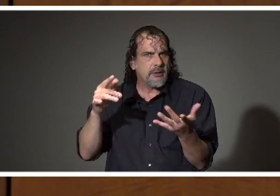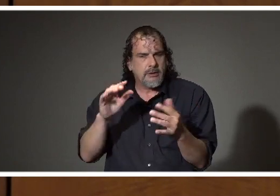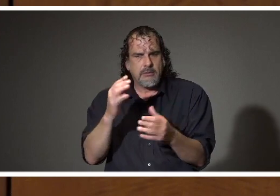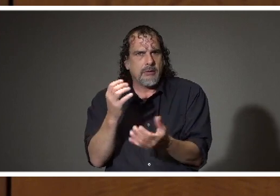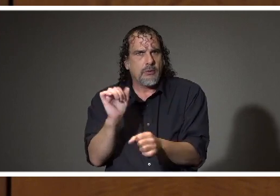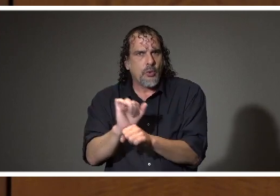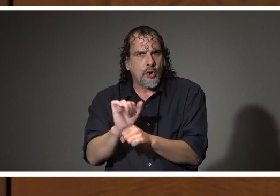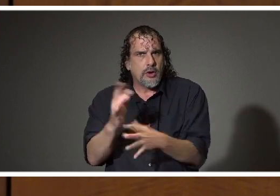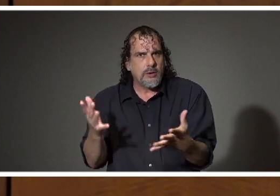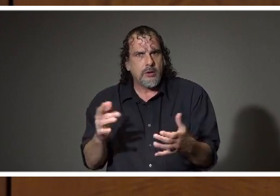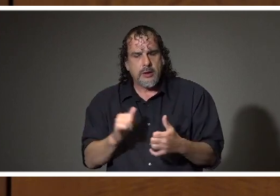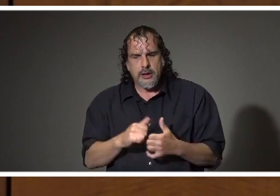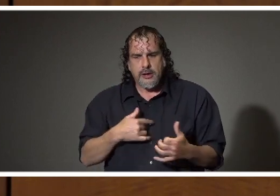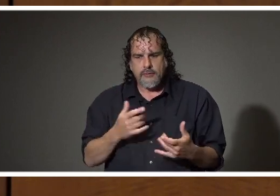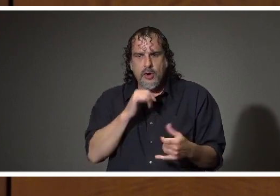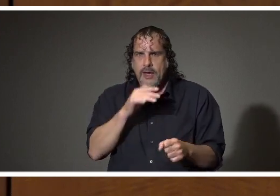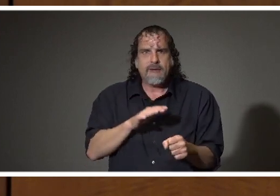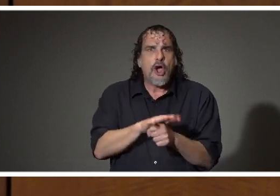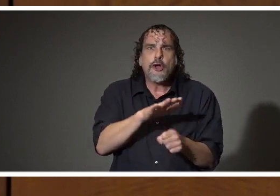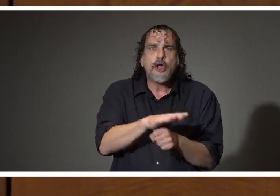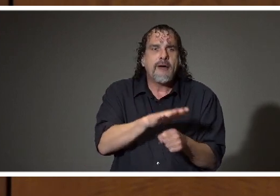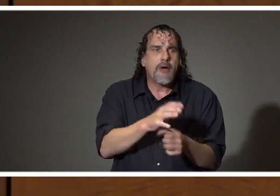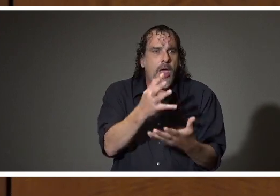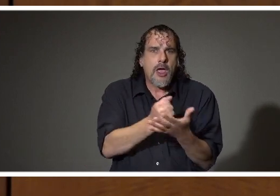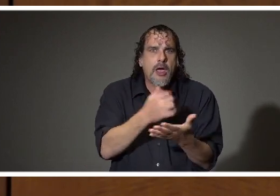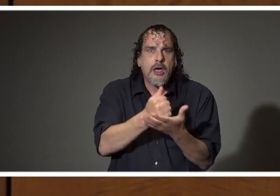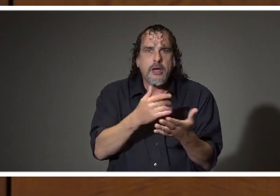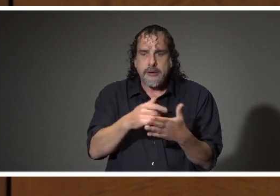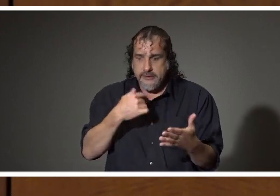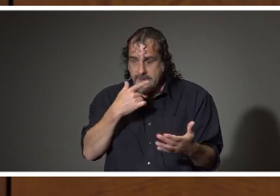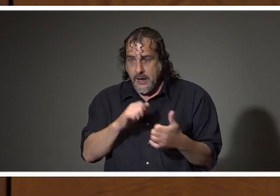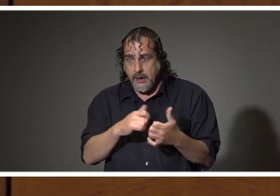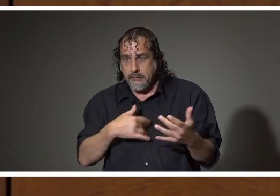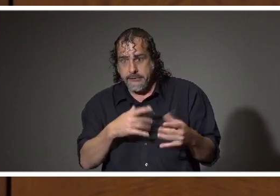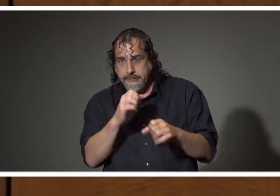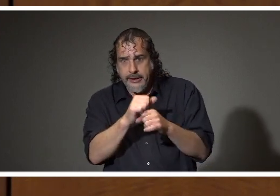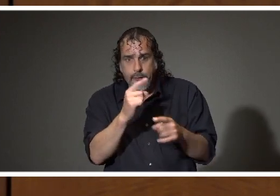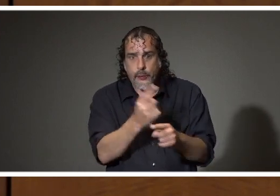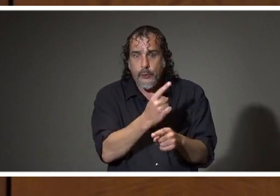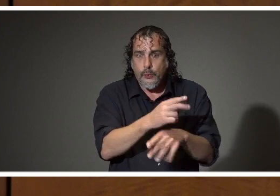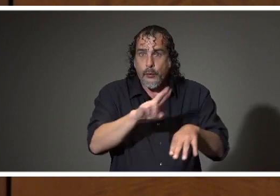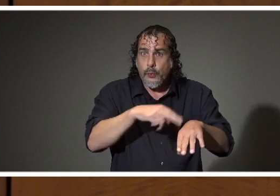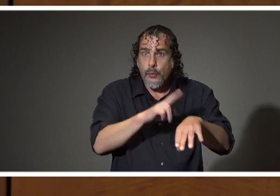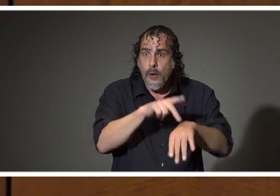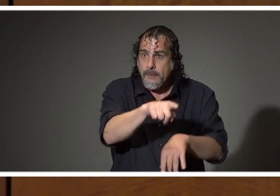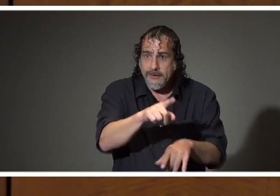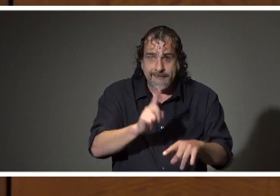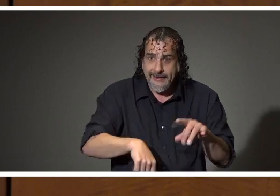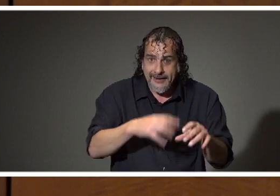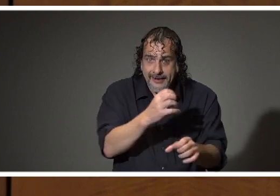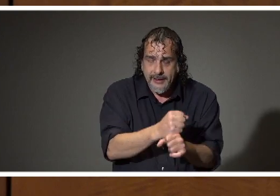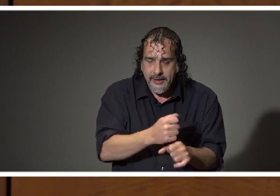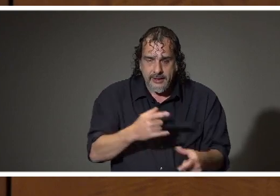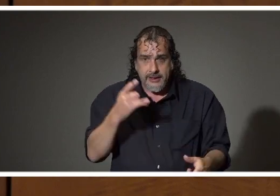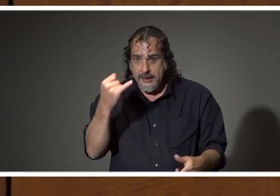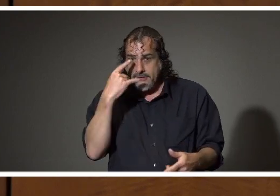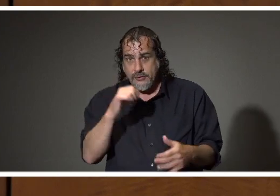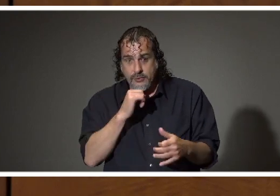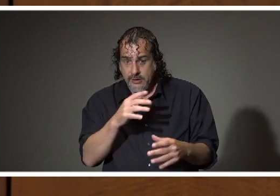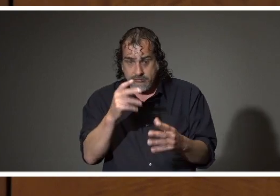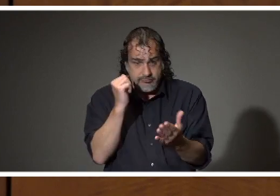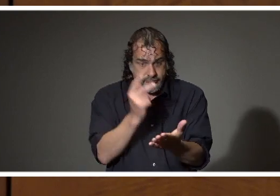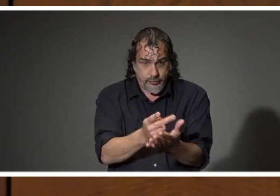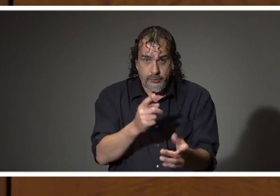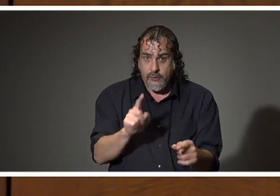have insufficient earnings to establish a regular unemployment claim, and if you are not eligible for regular